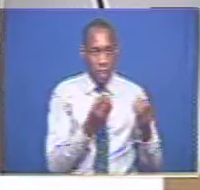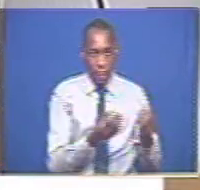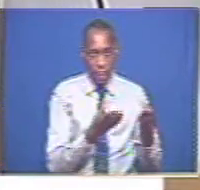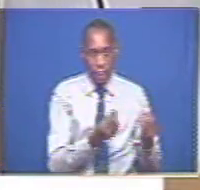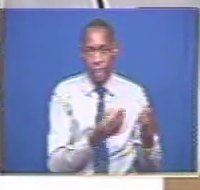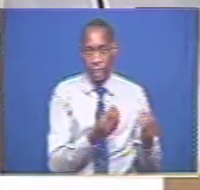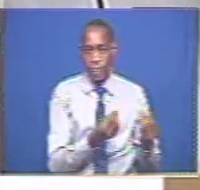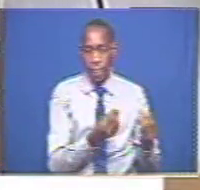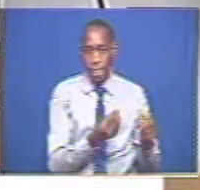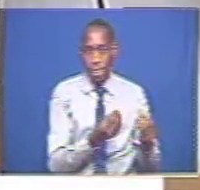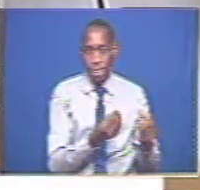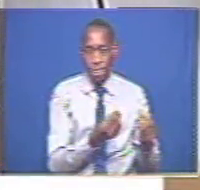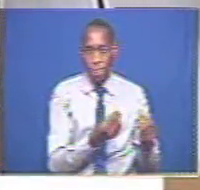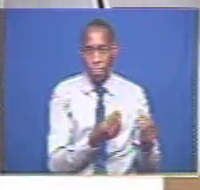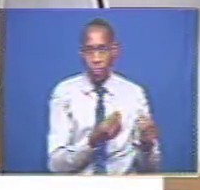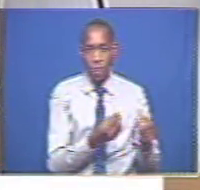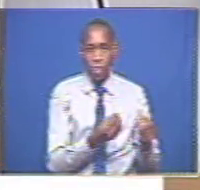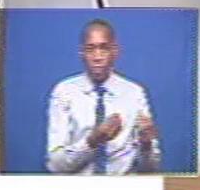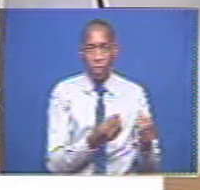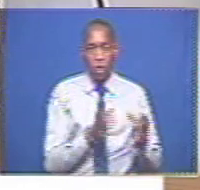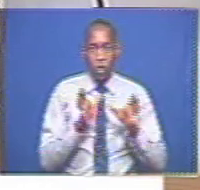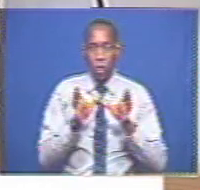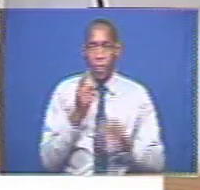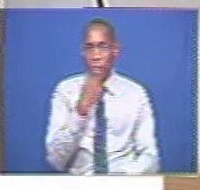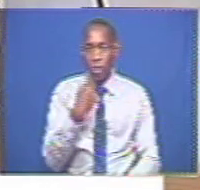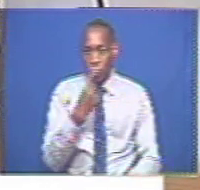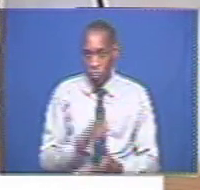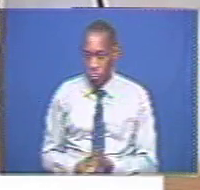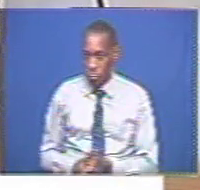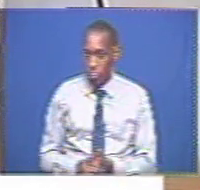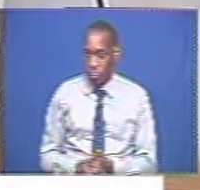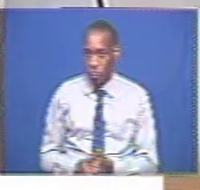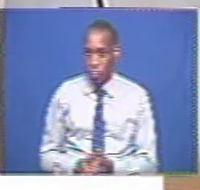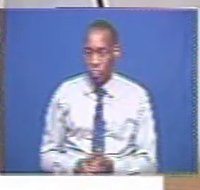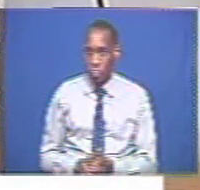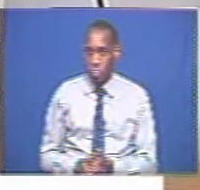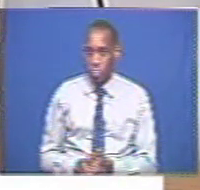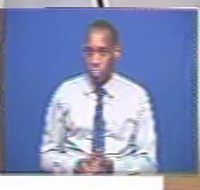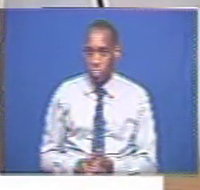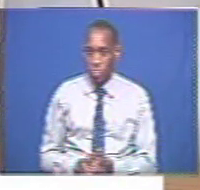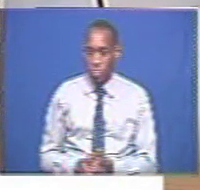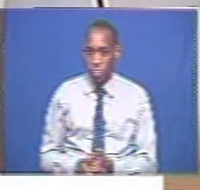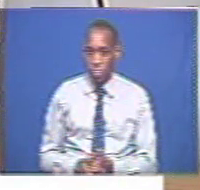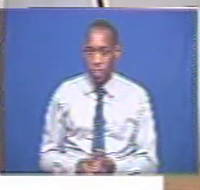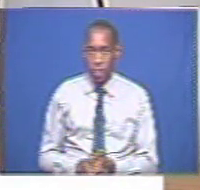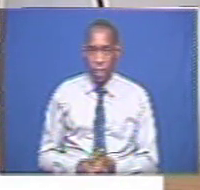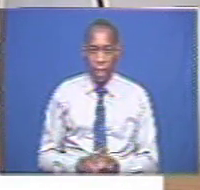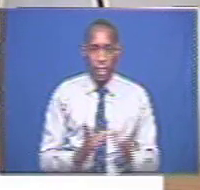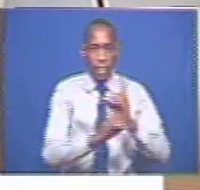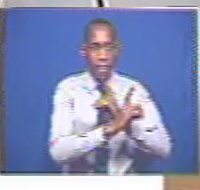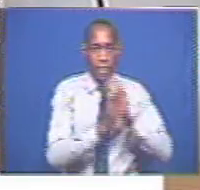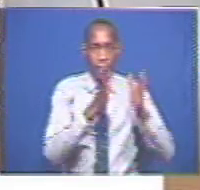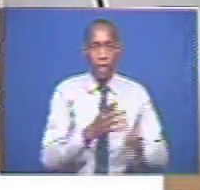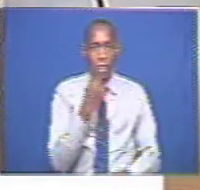quickly. Like Gourmet. Who do you want in goal? Like, who I want to go? Maybe Odoji will start. All right. Yeah. Give me your back four. My back four